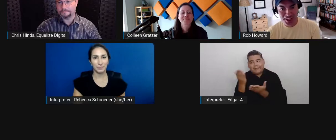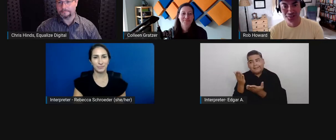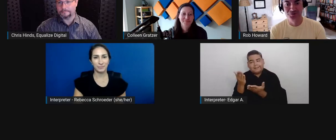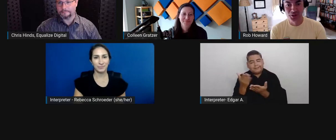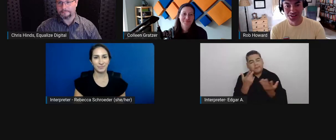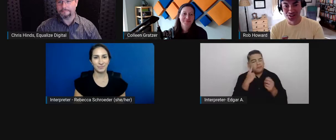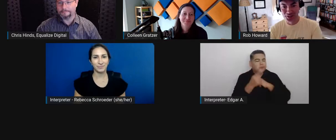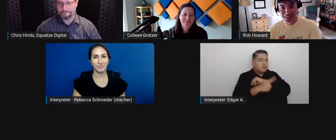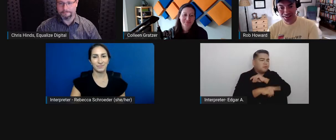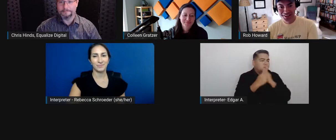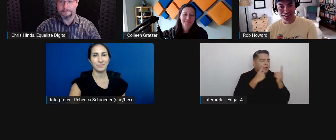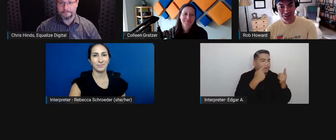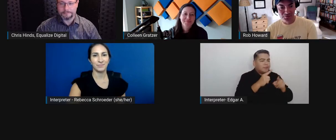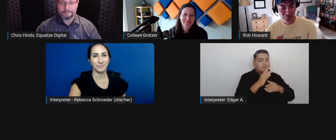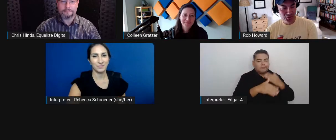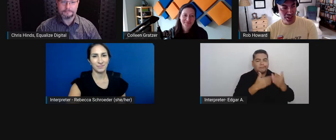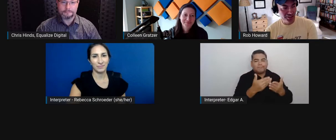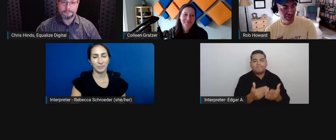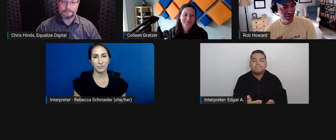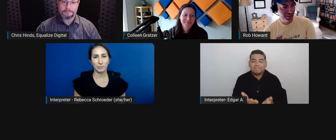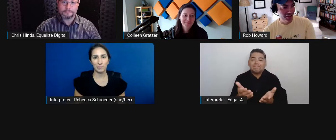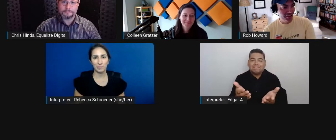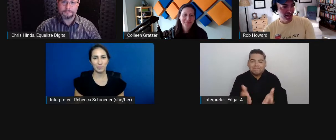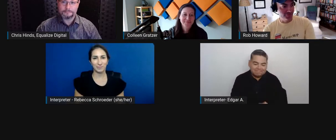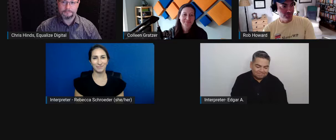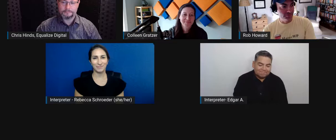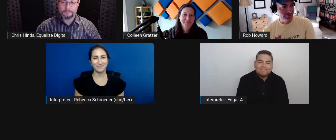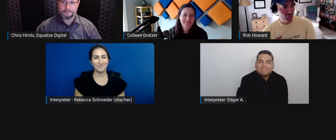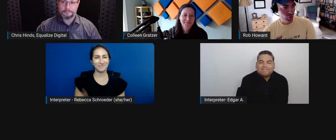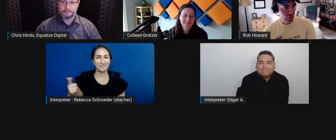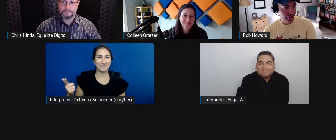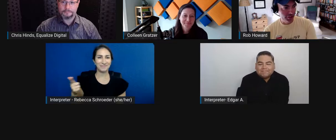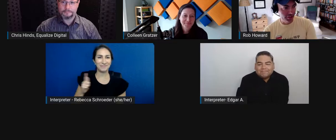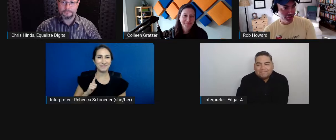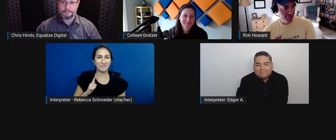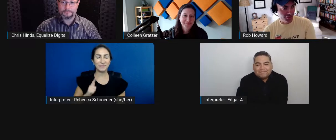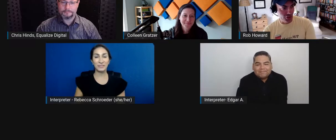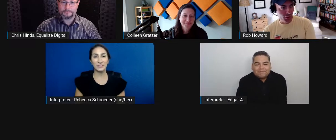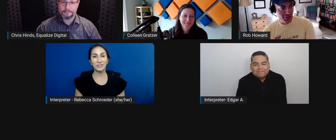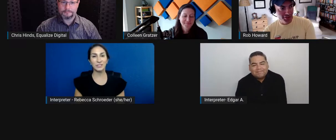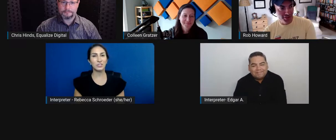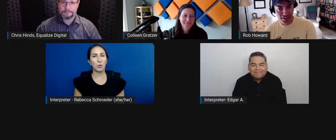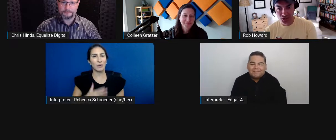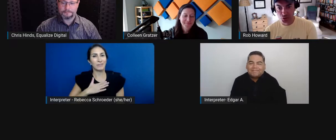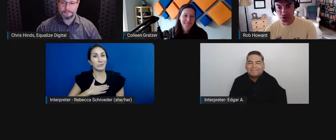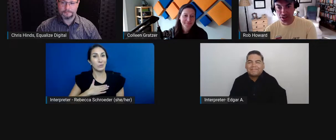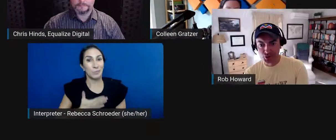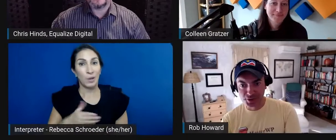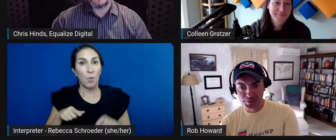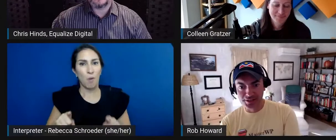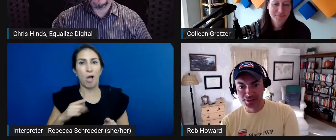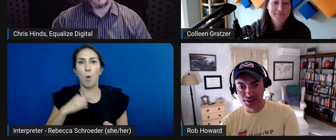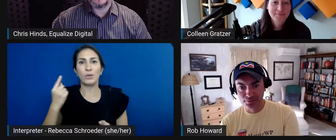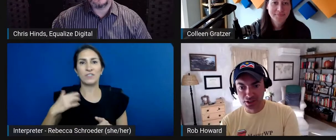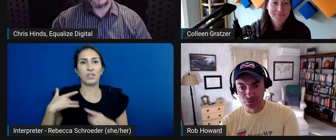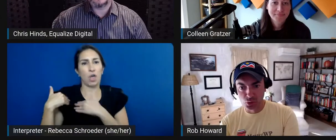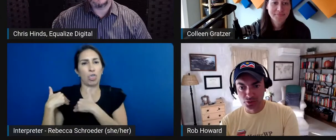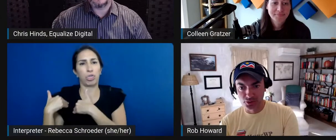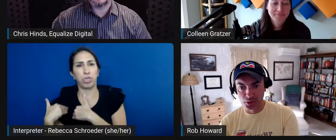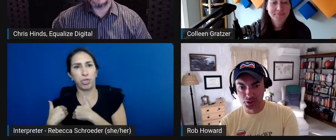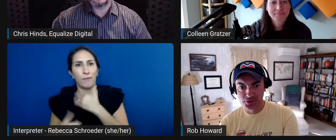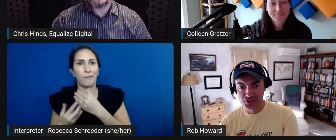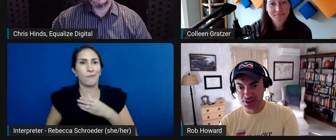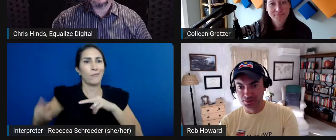of that, right? So, I think that while it is always like extra work and extra expense, like being